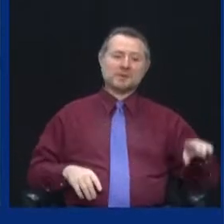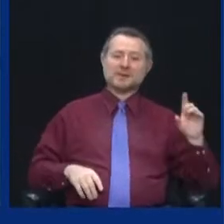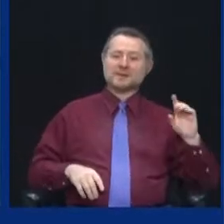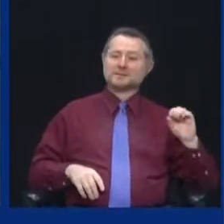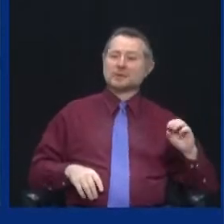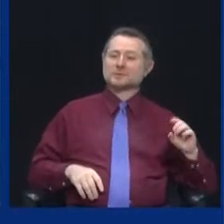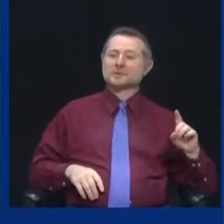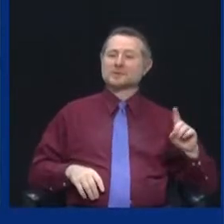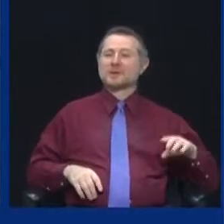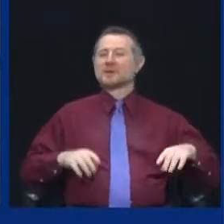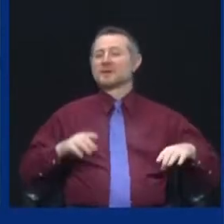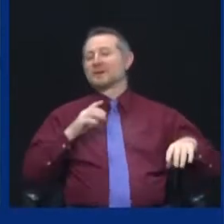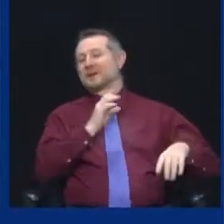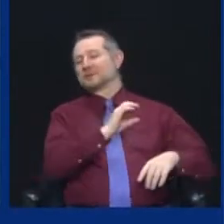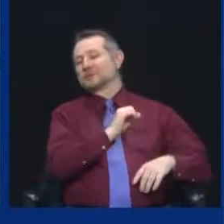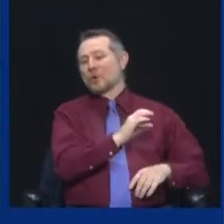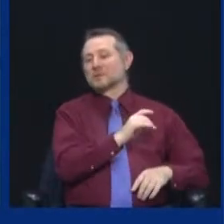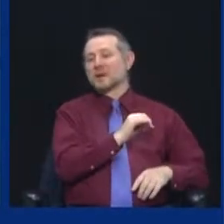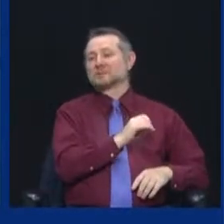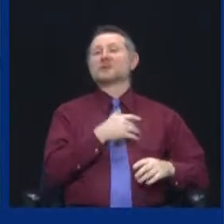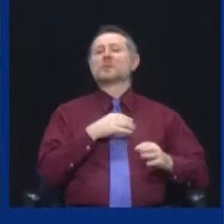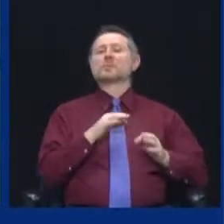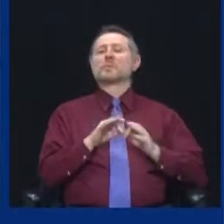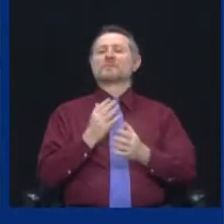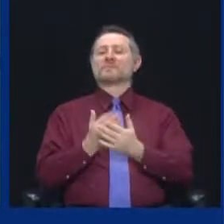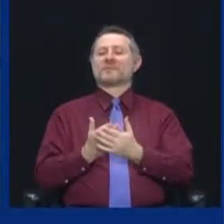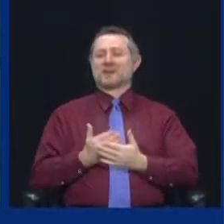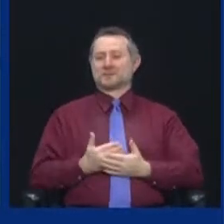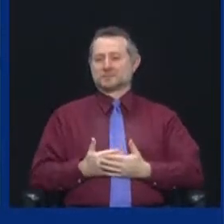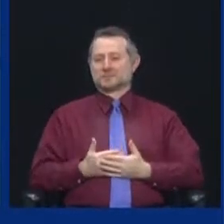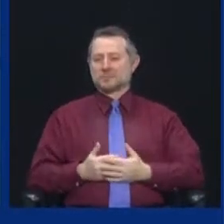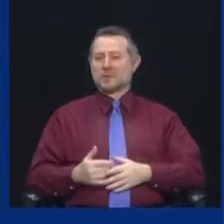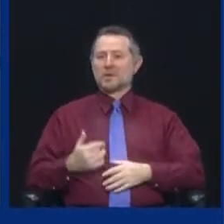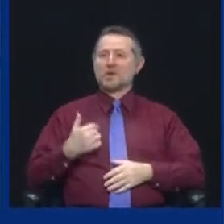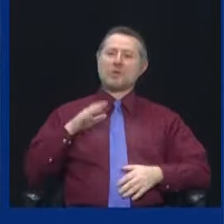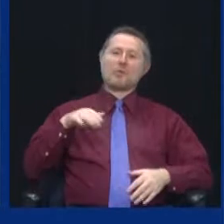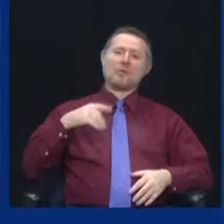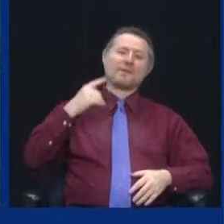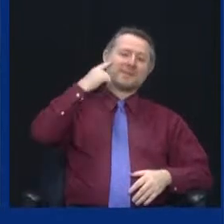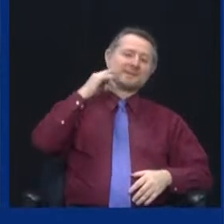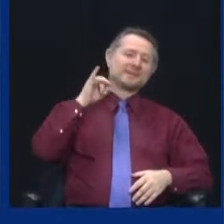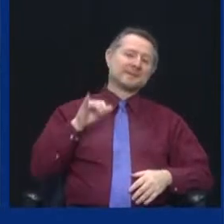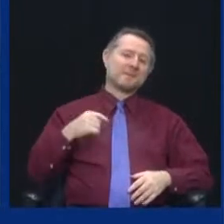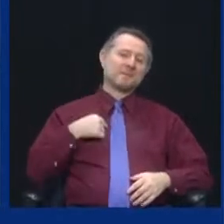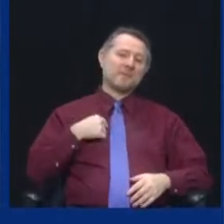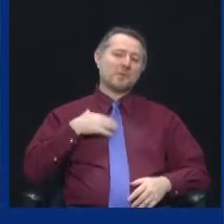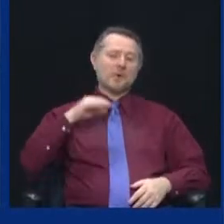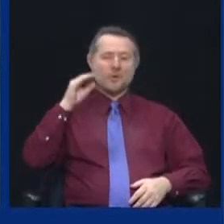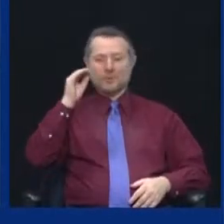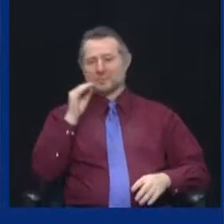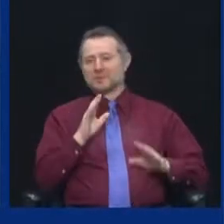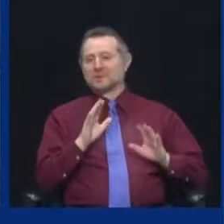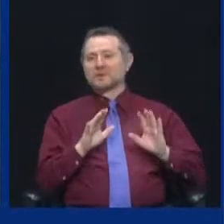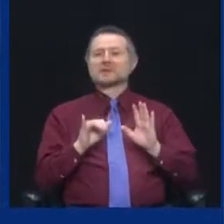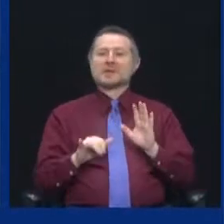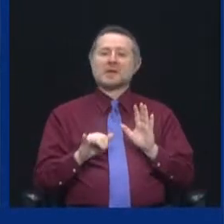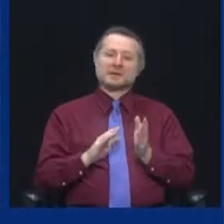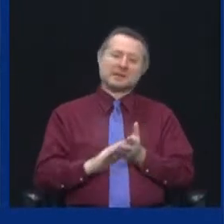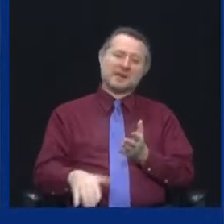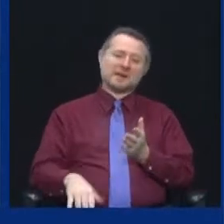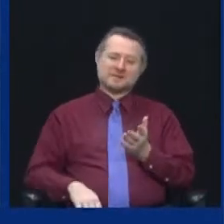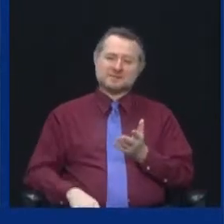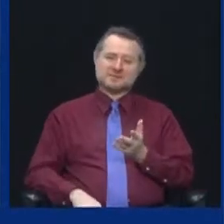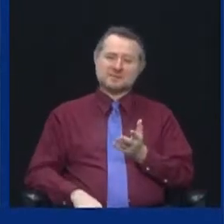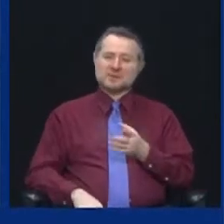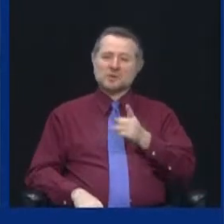facts in life, okay? Well, I think this, I think that, my opinion. That's all nice. You don't have to care about